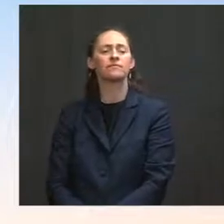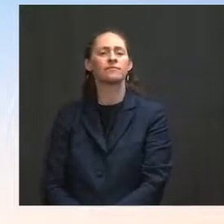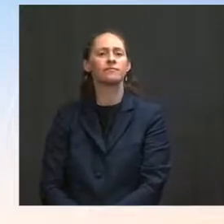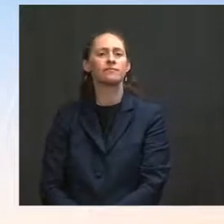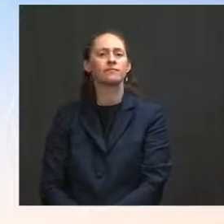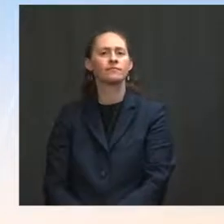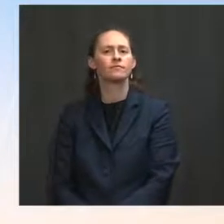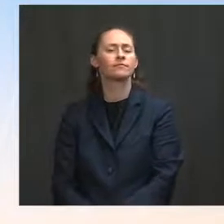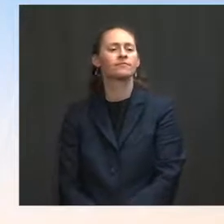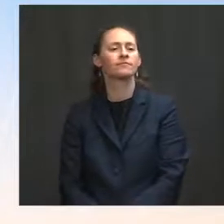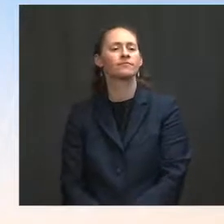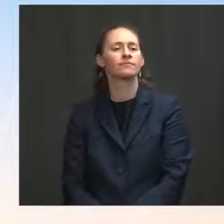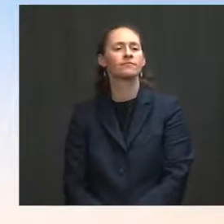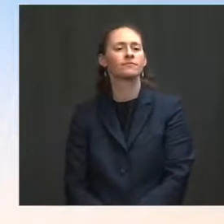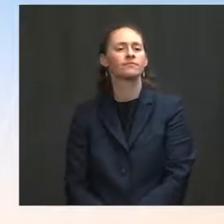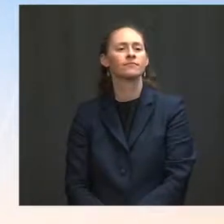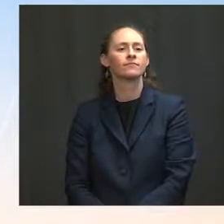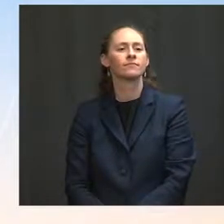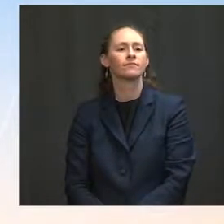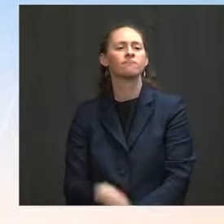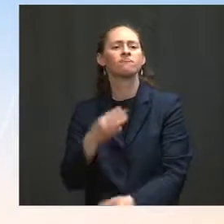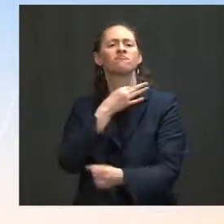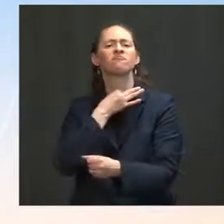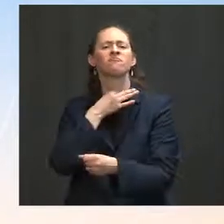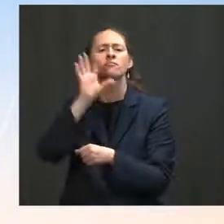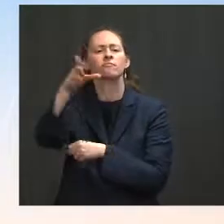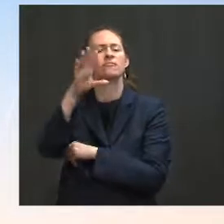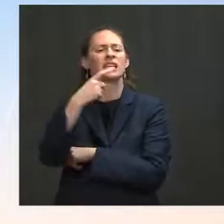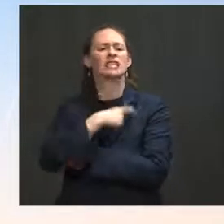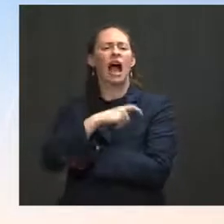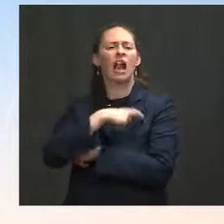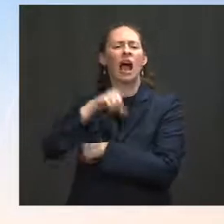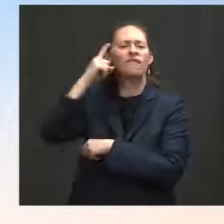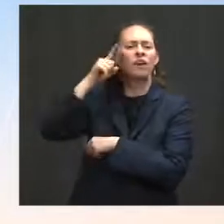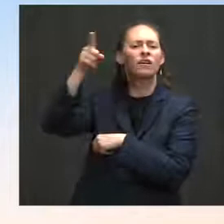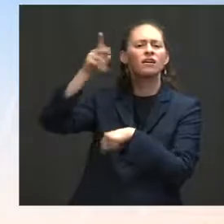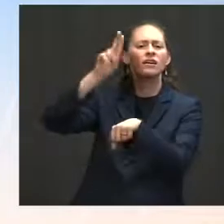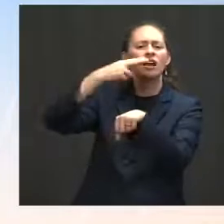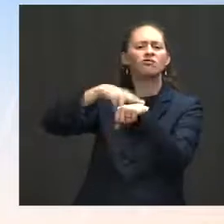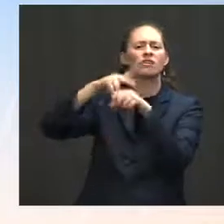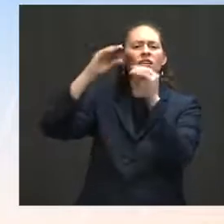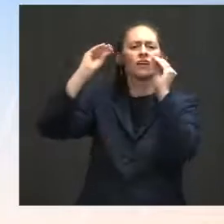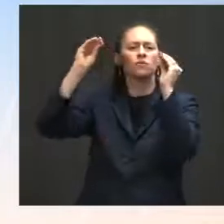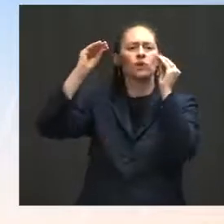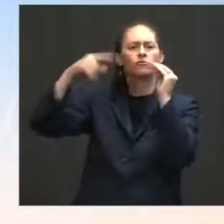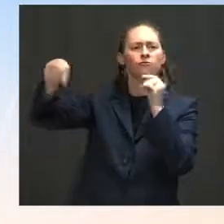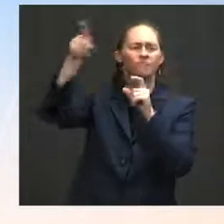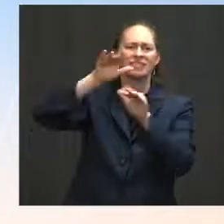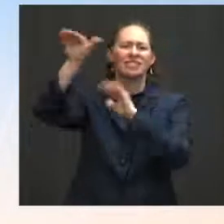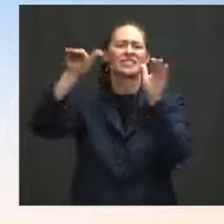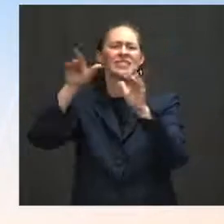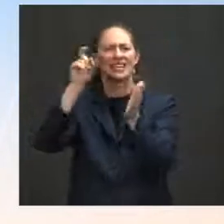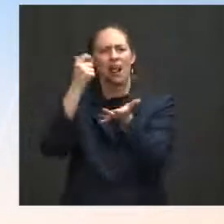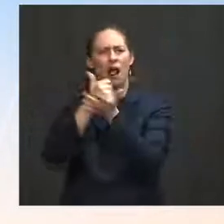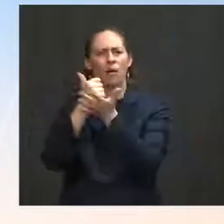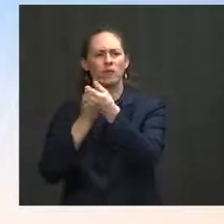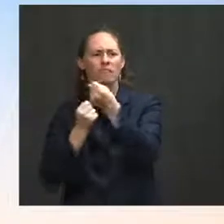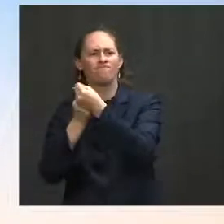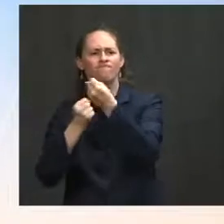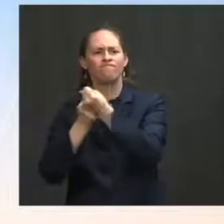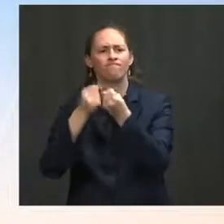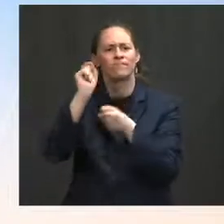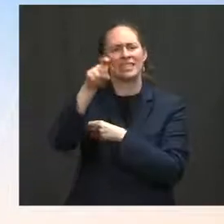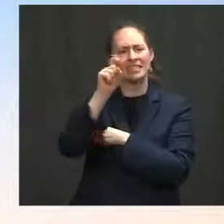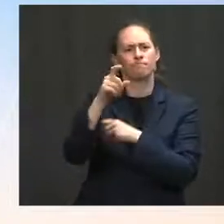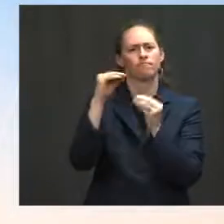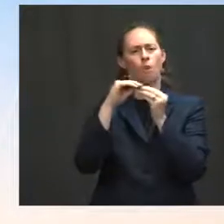delegates of the National Education Association, they approved a measure last week calling for support of, quote, the implementation of culturally responsive education, critical